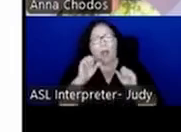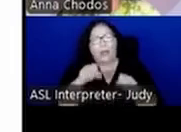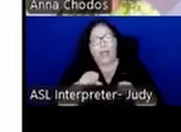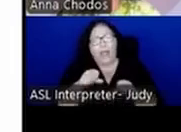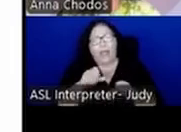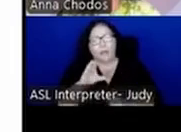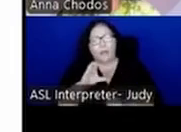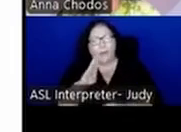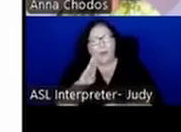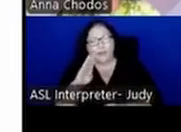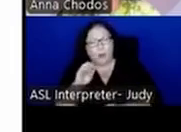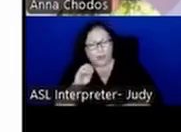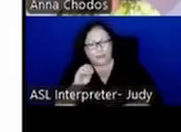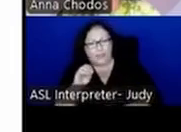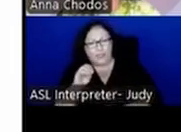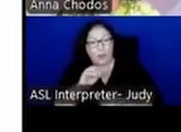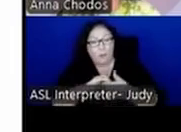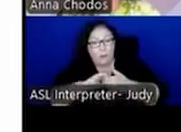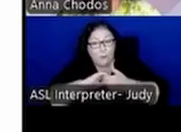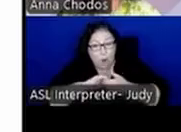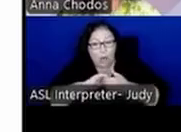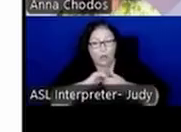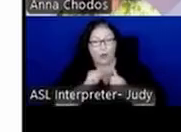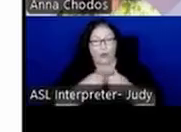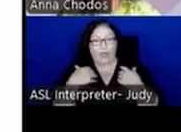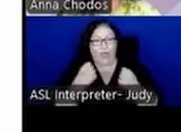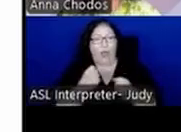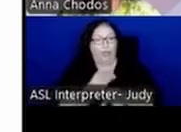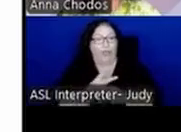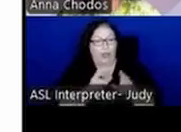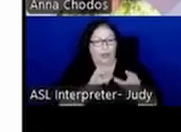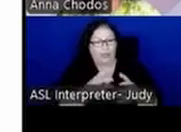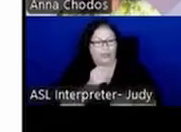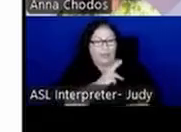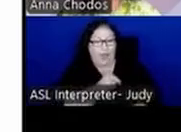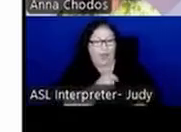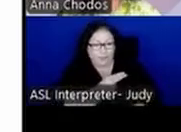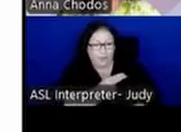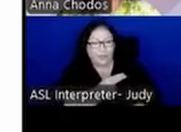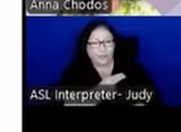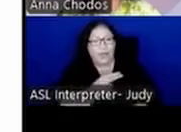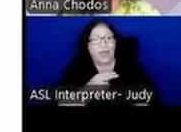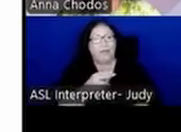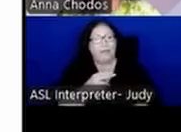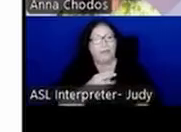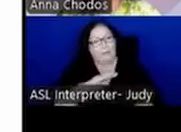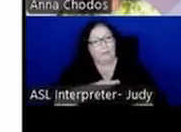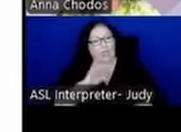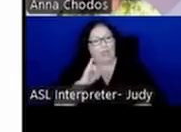healthcare entities and hospitals to meet the gaps that are showing up in these community health